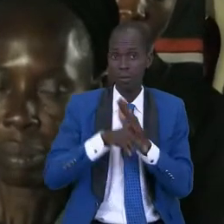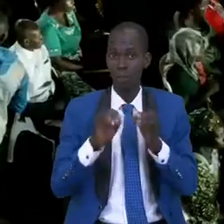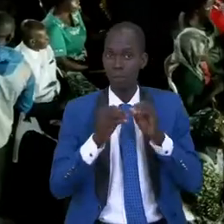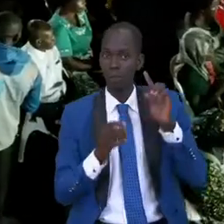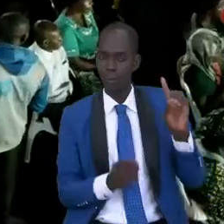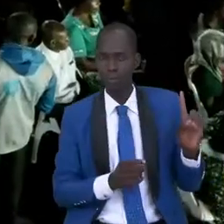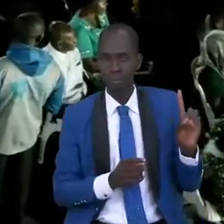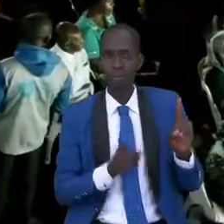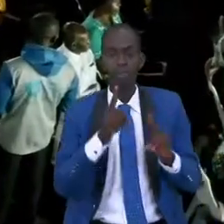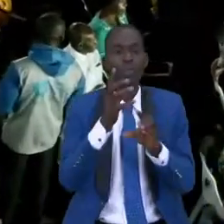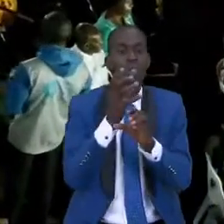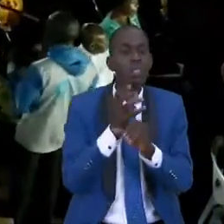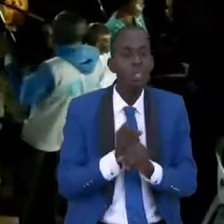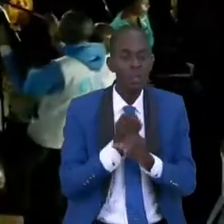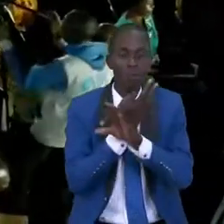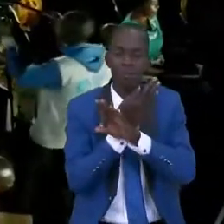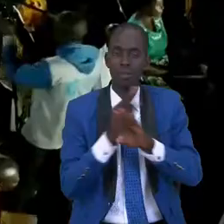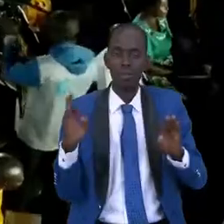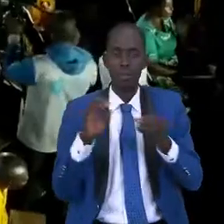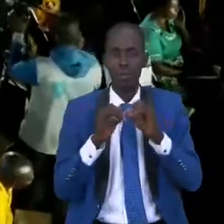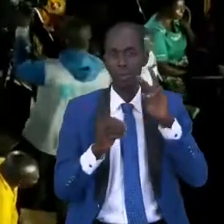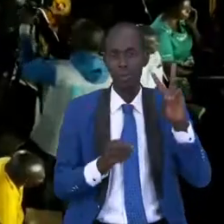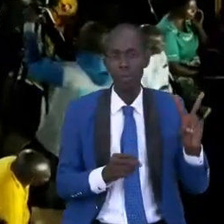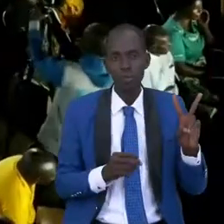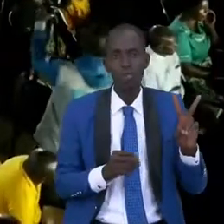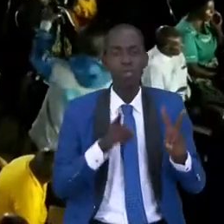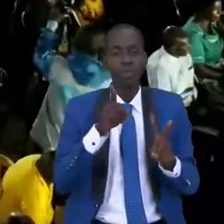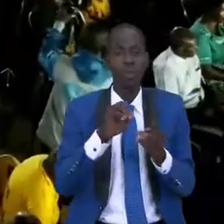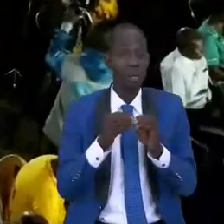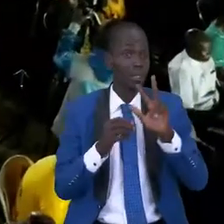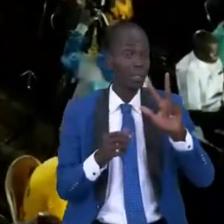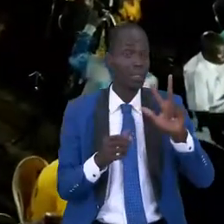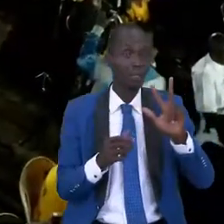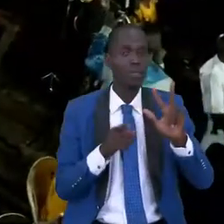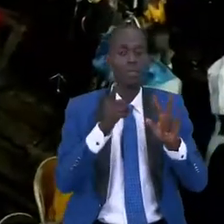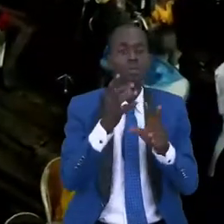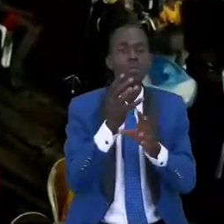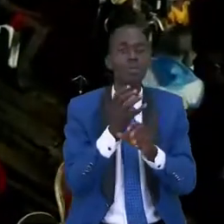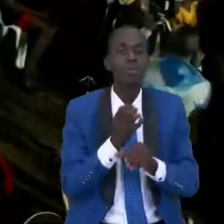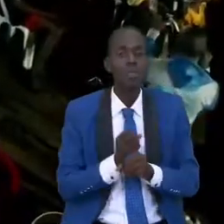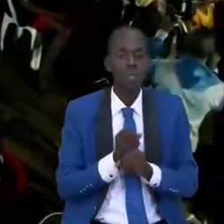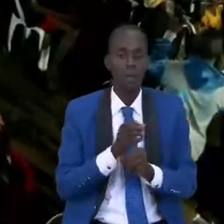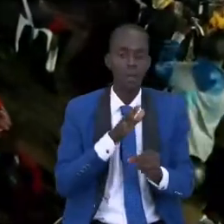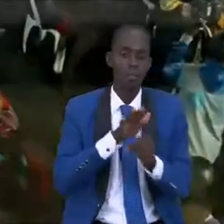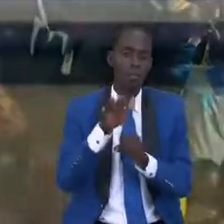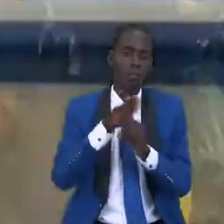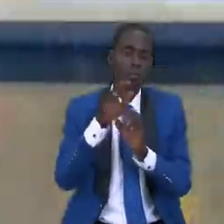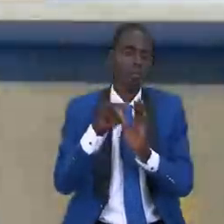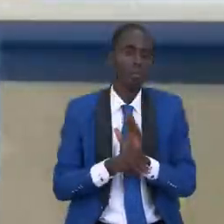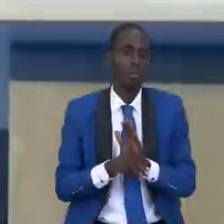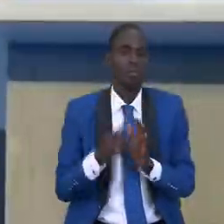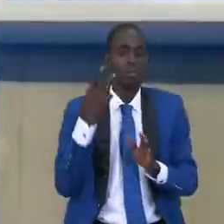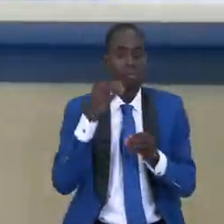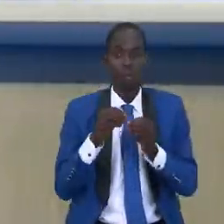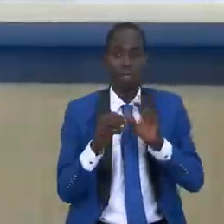one. You get freedom, number two. Number three, you get fulfillment. Come to number